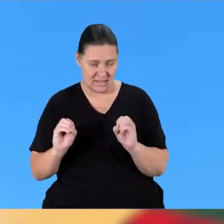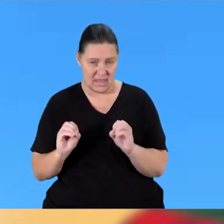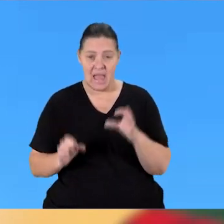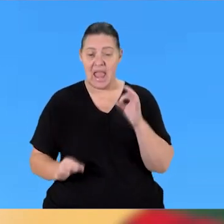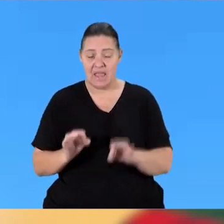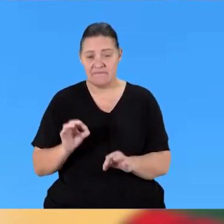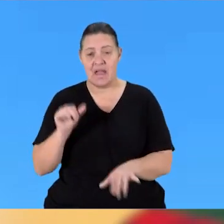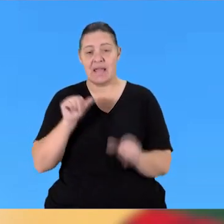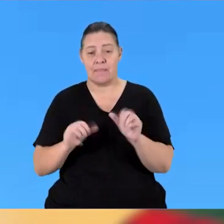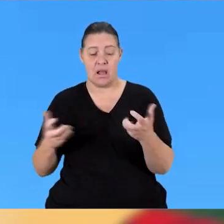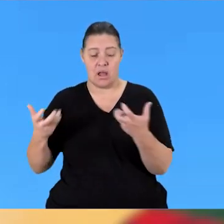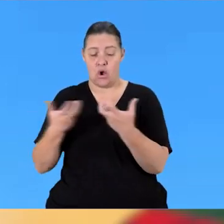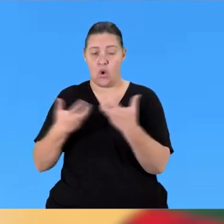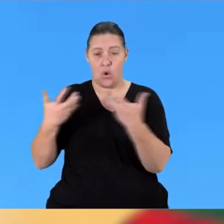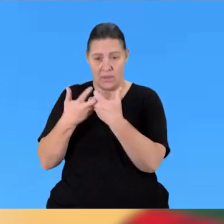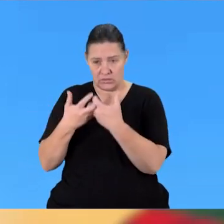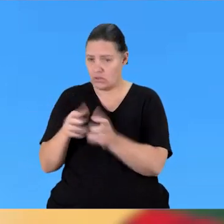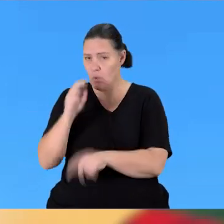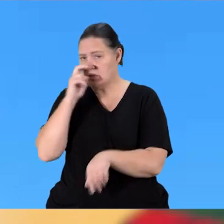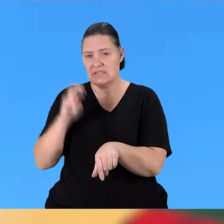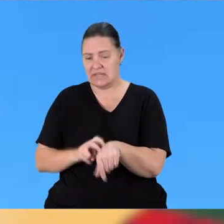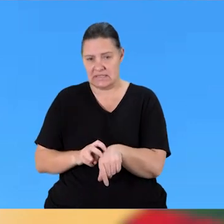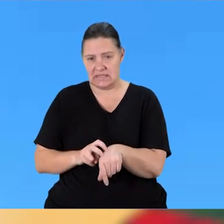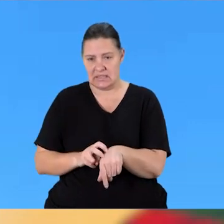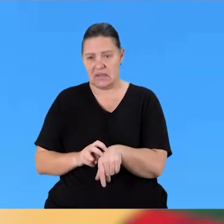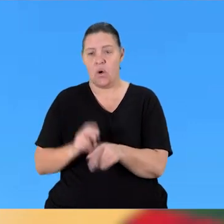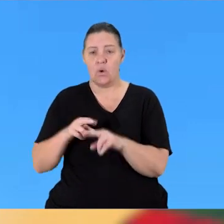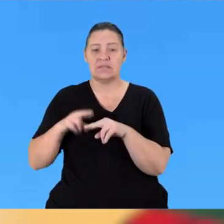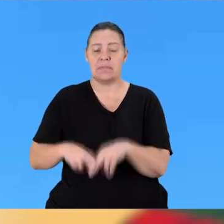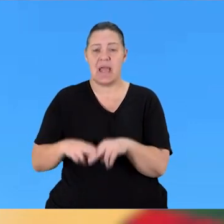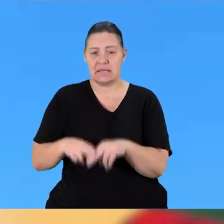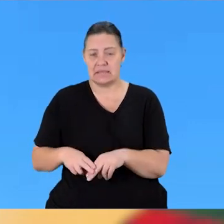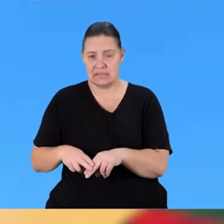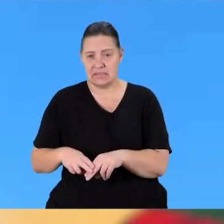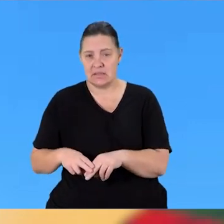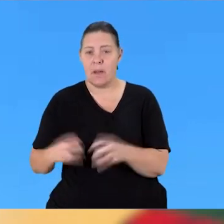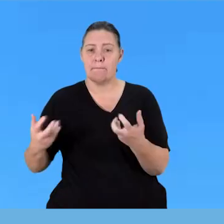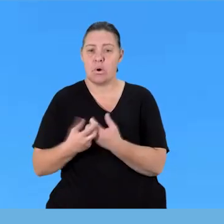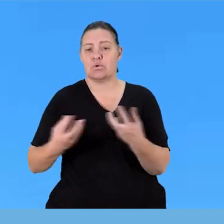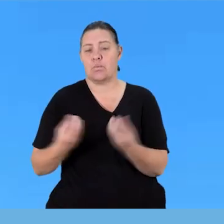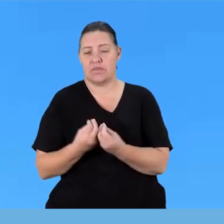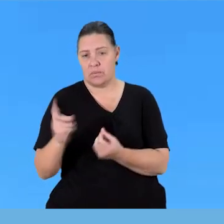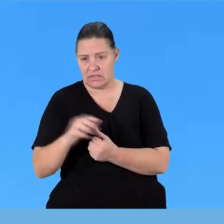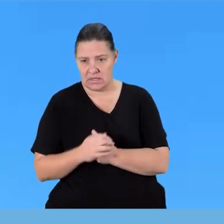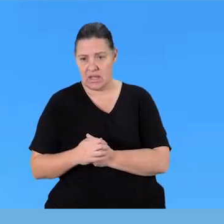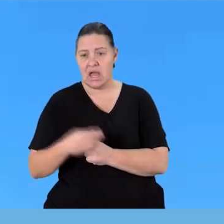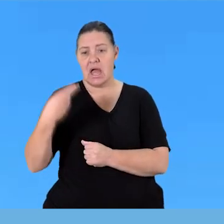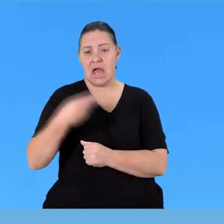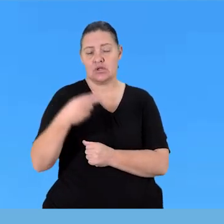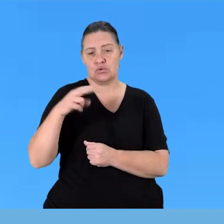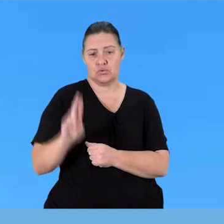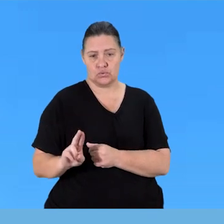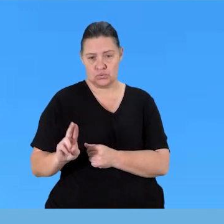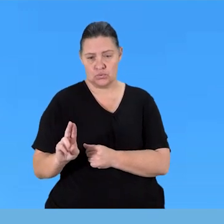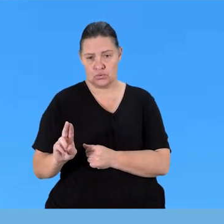chemical bond or in a compound, it doesn't have to be H2, it will depend on what it is bonded with. So it's H2, and then